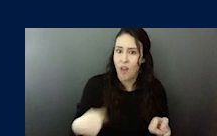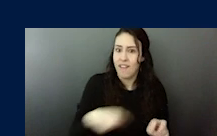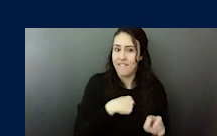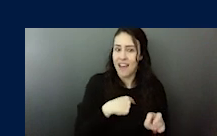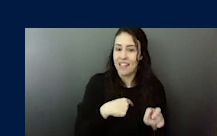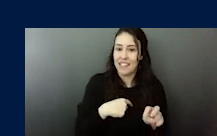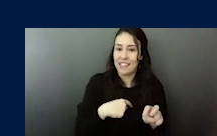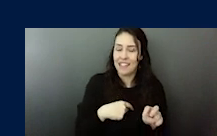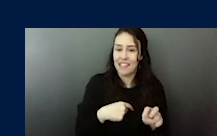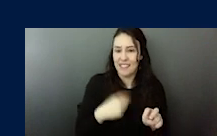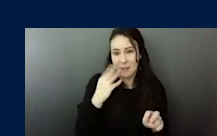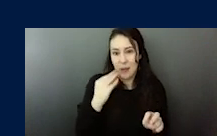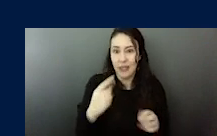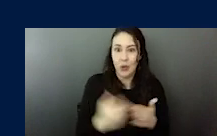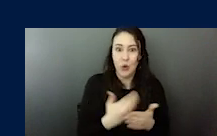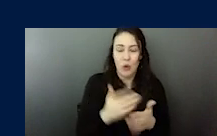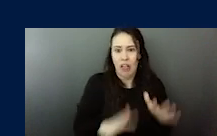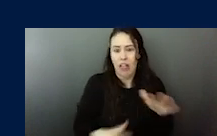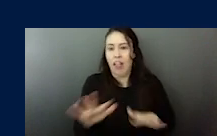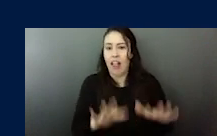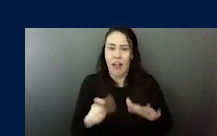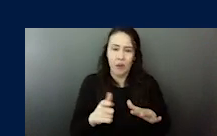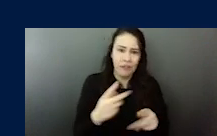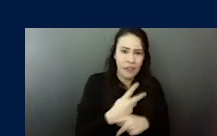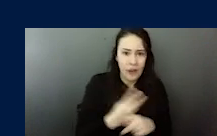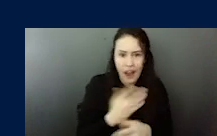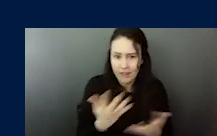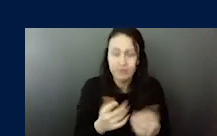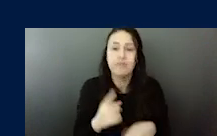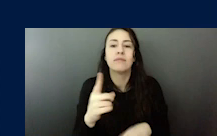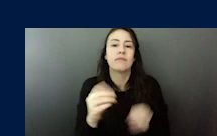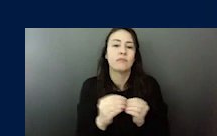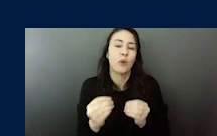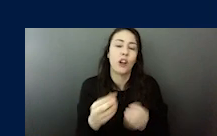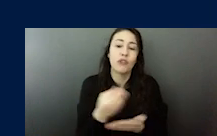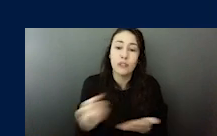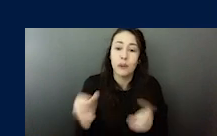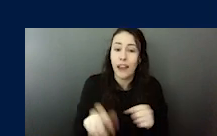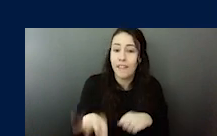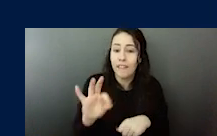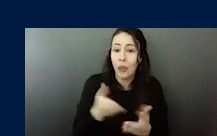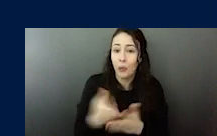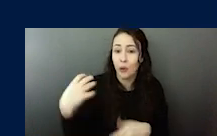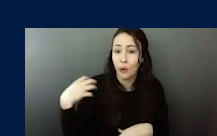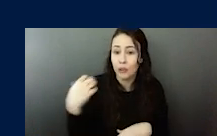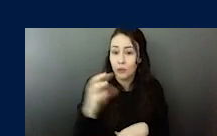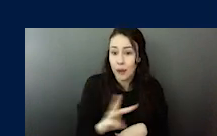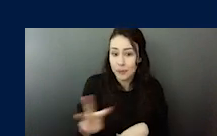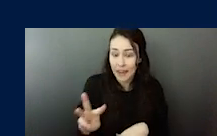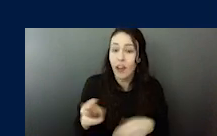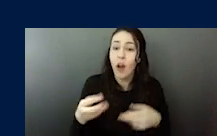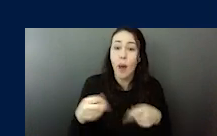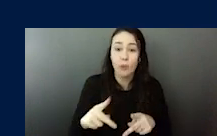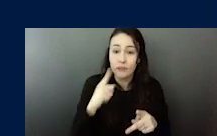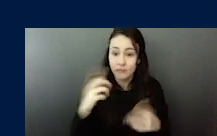had to stumble along and find our way. So one of the additional resources you can find on the coach's website is an opportunity to ask for support and